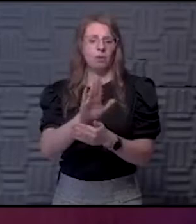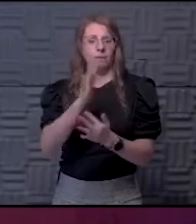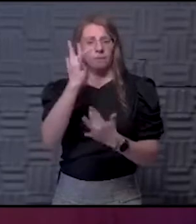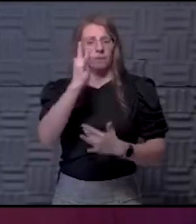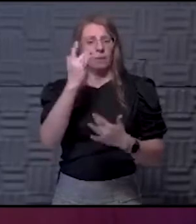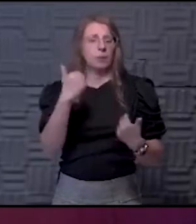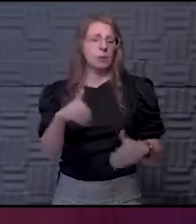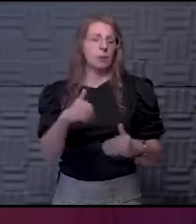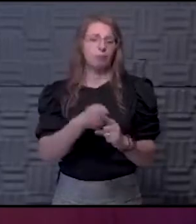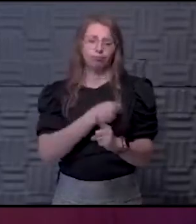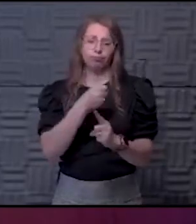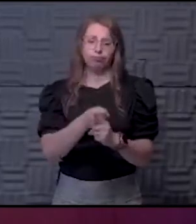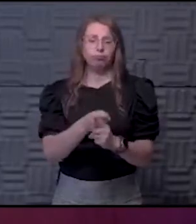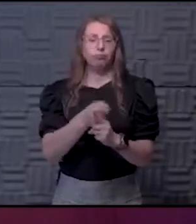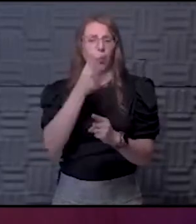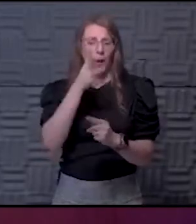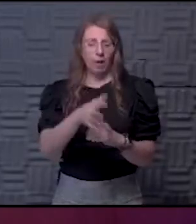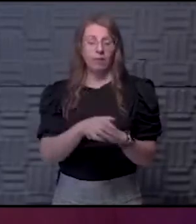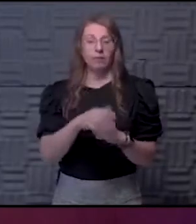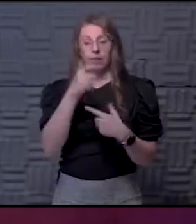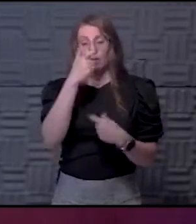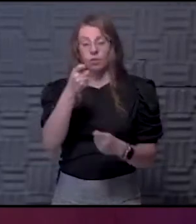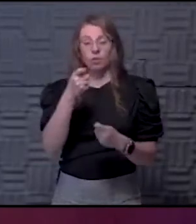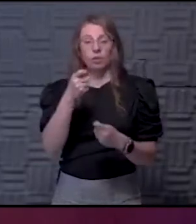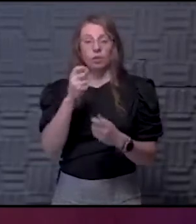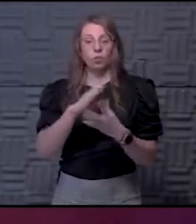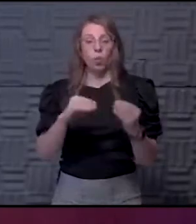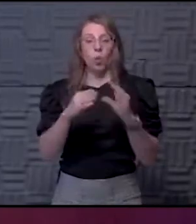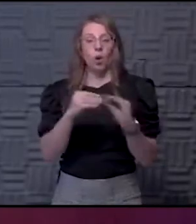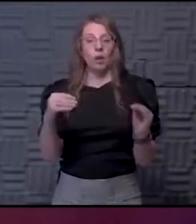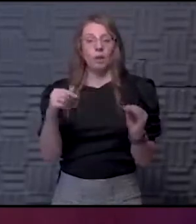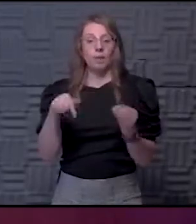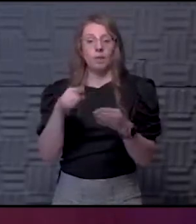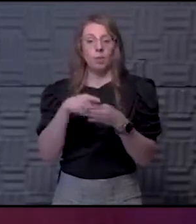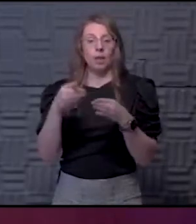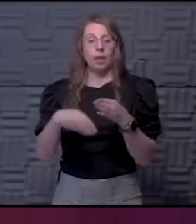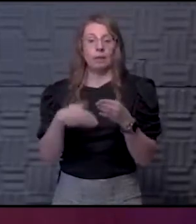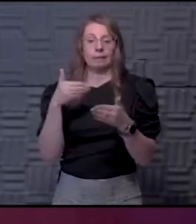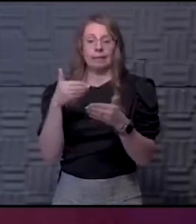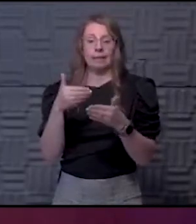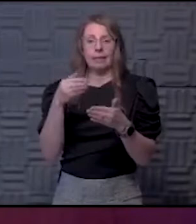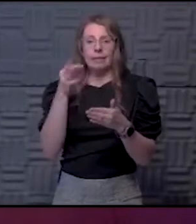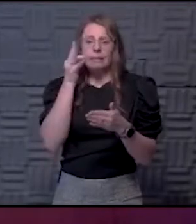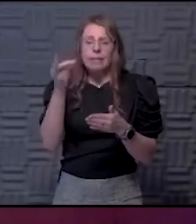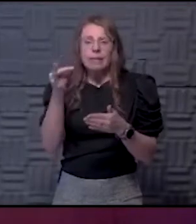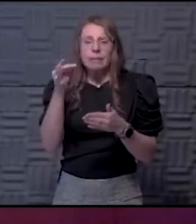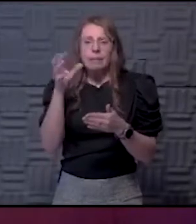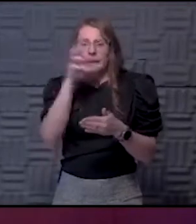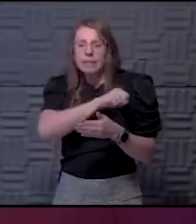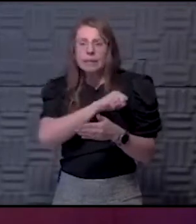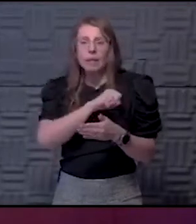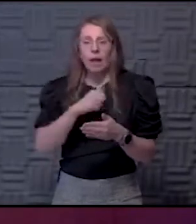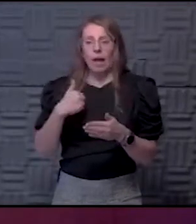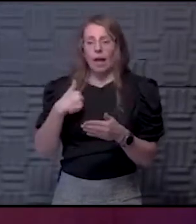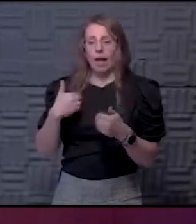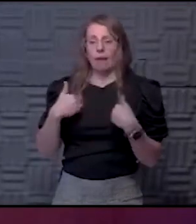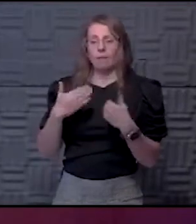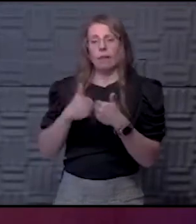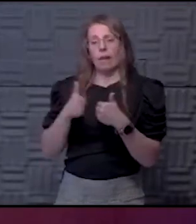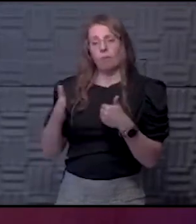huge. An interesting story this weekend, near misses count too. So I have a neighbor,